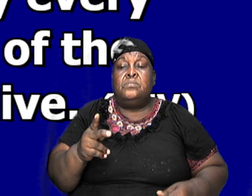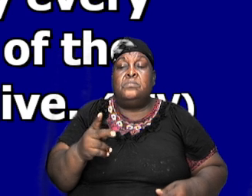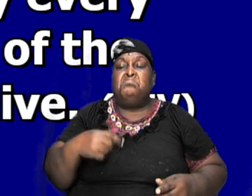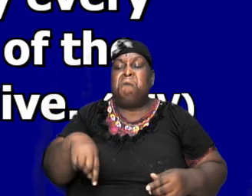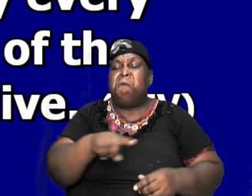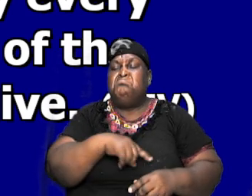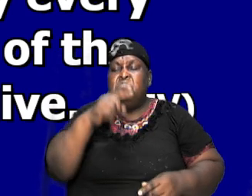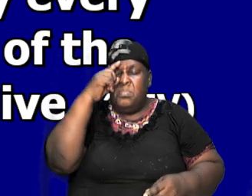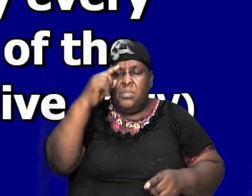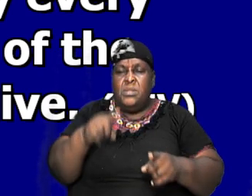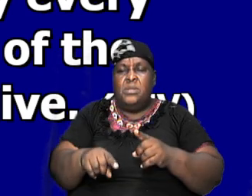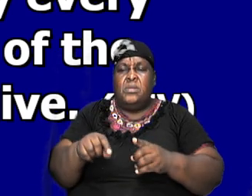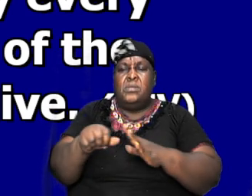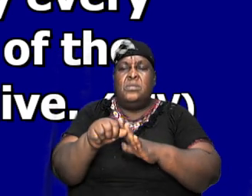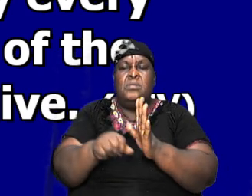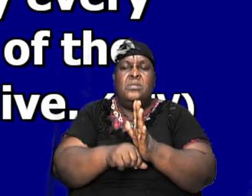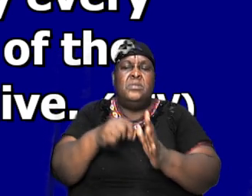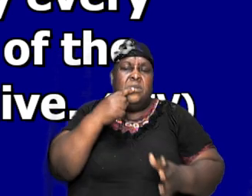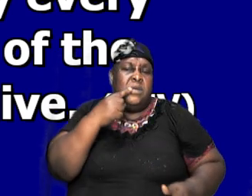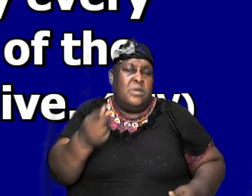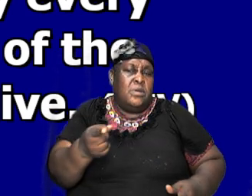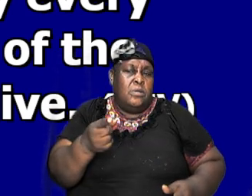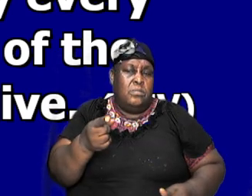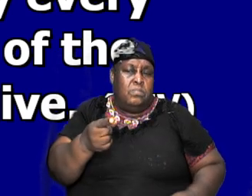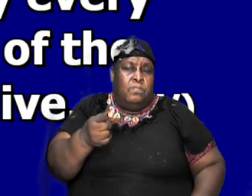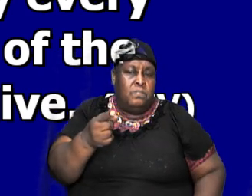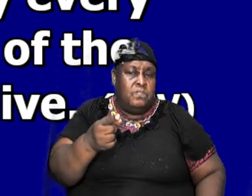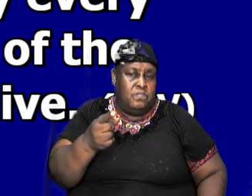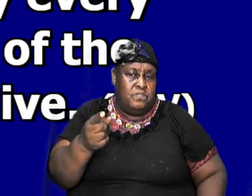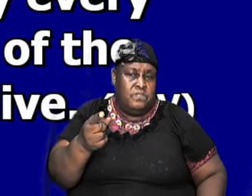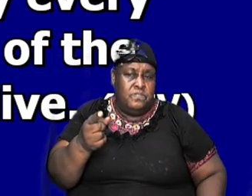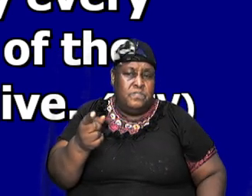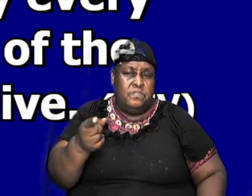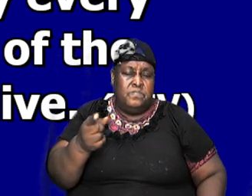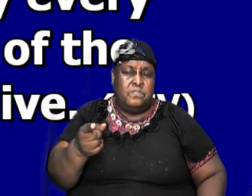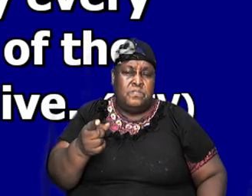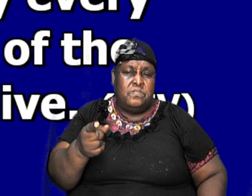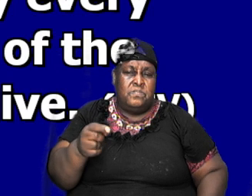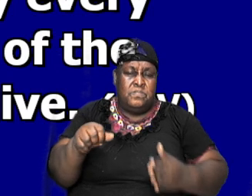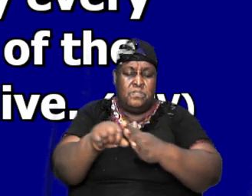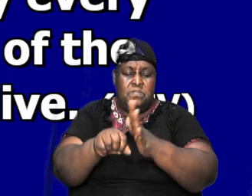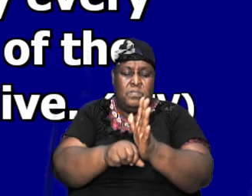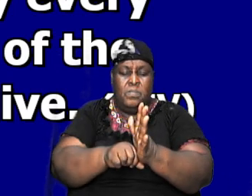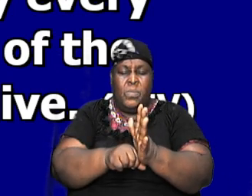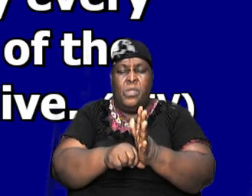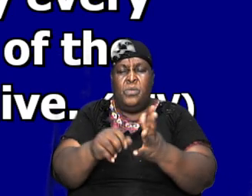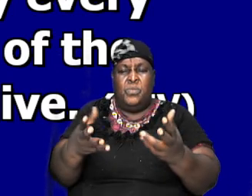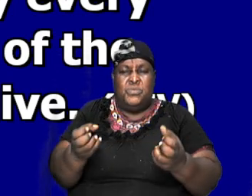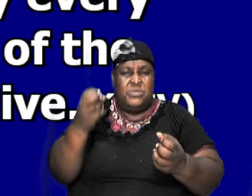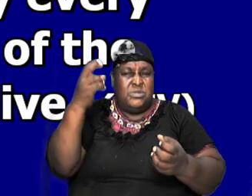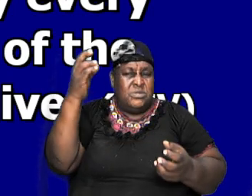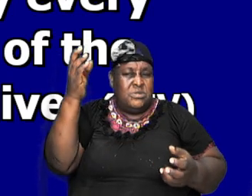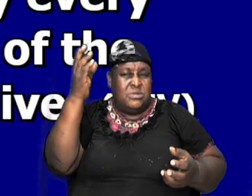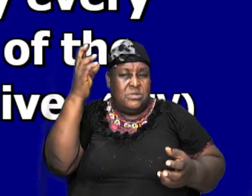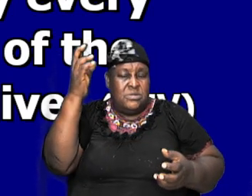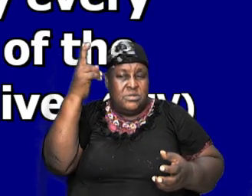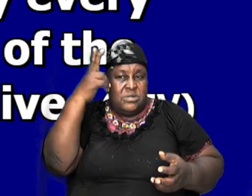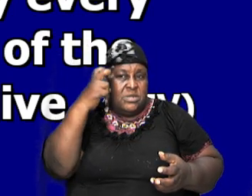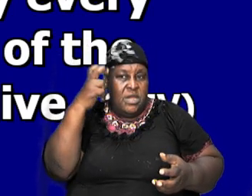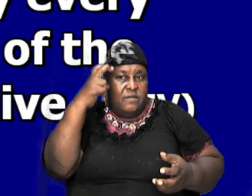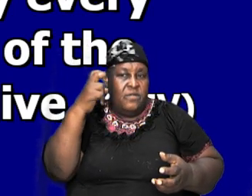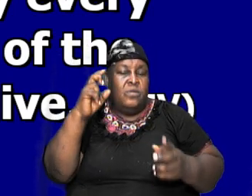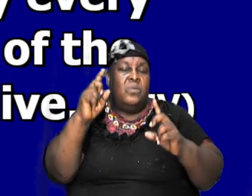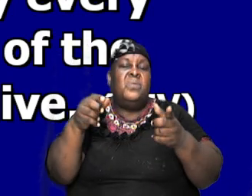that the scripture that he quotes were the scripture that the devil wanted him to go against, then the only thing we